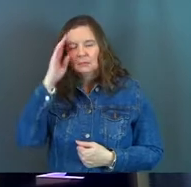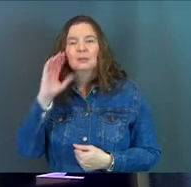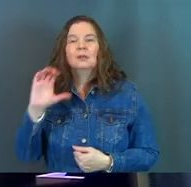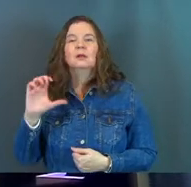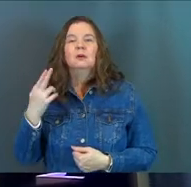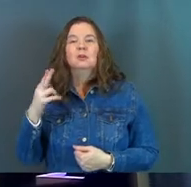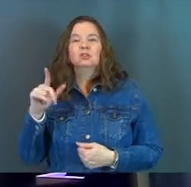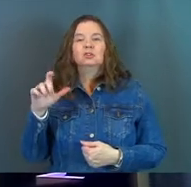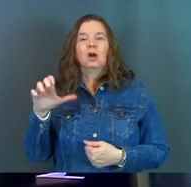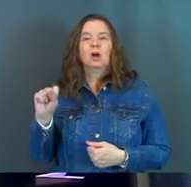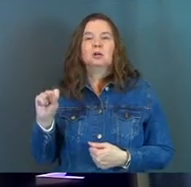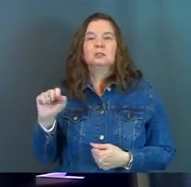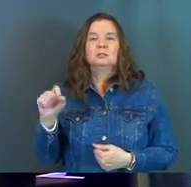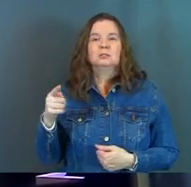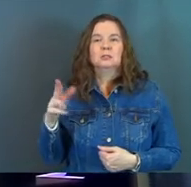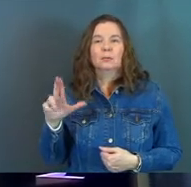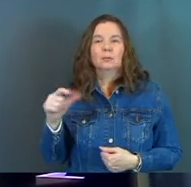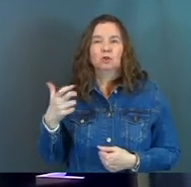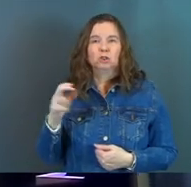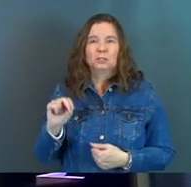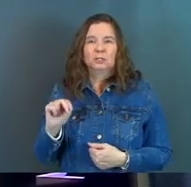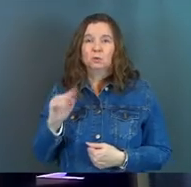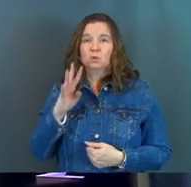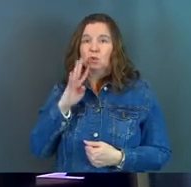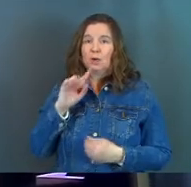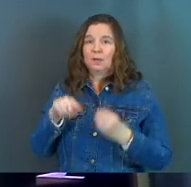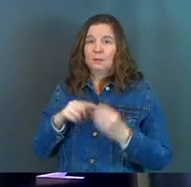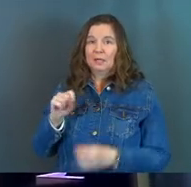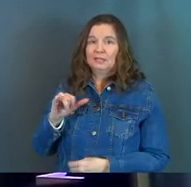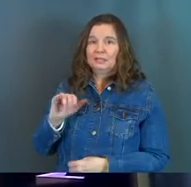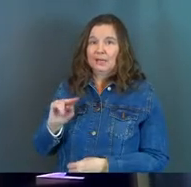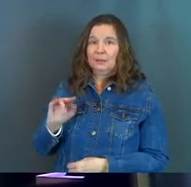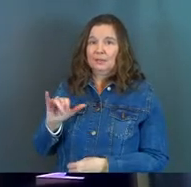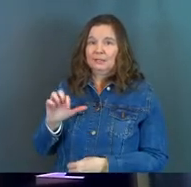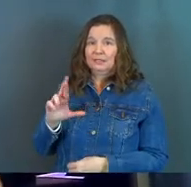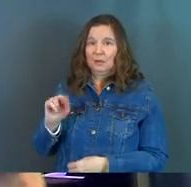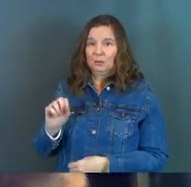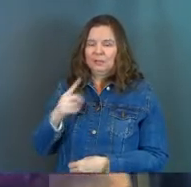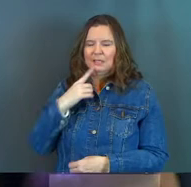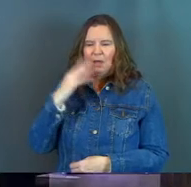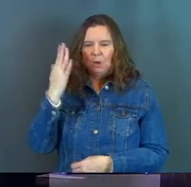Charles Spurgeon, in talking about Simon the Cyrene, said,